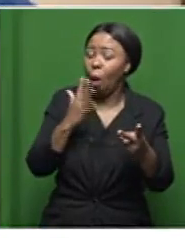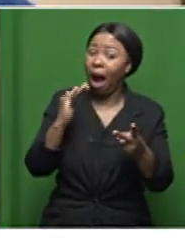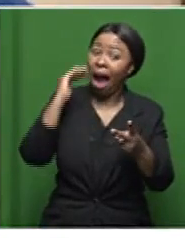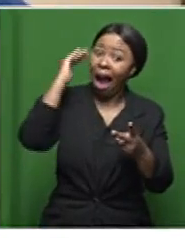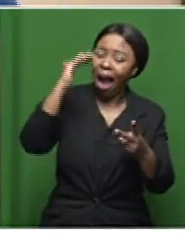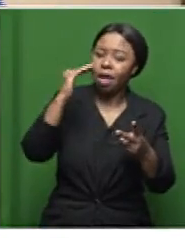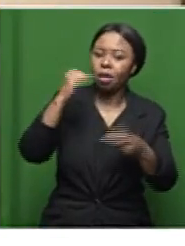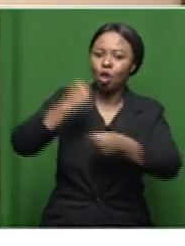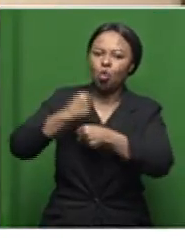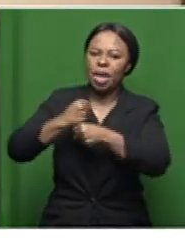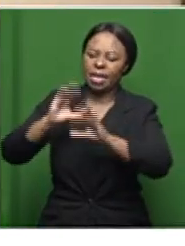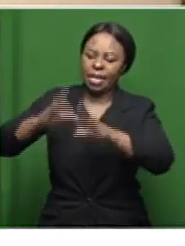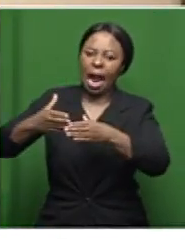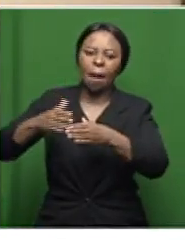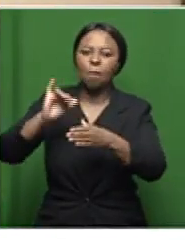grade type.